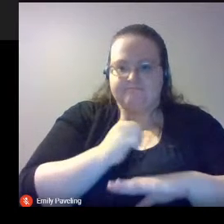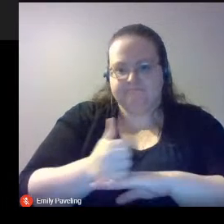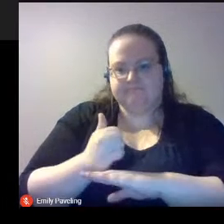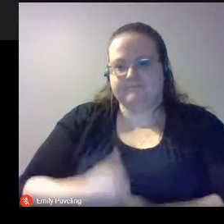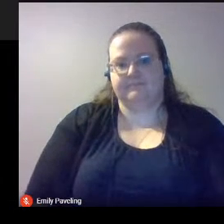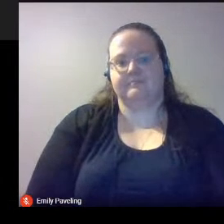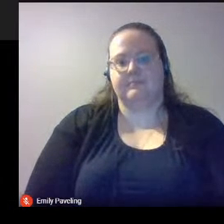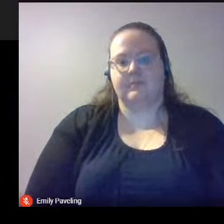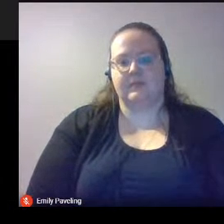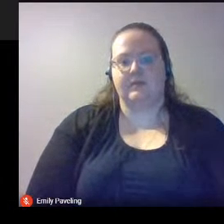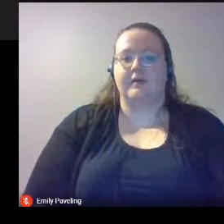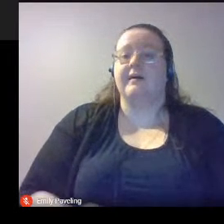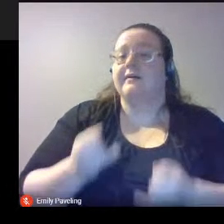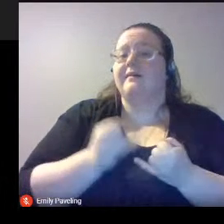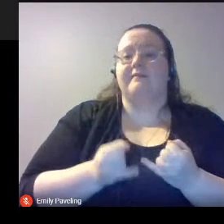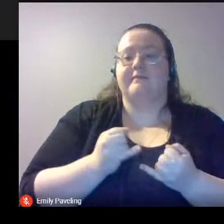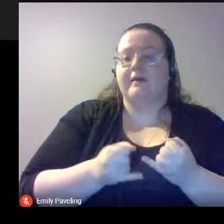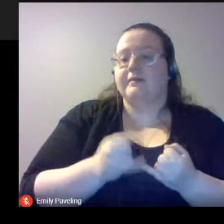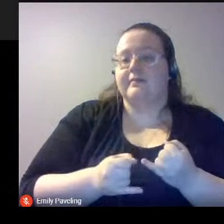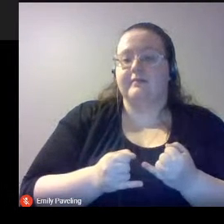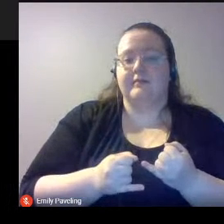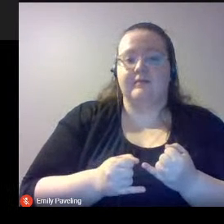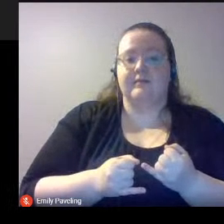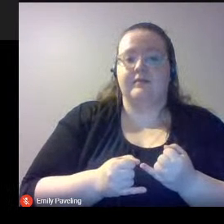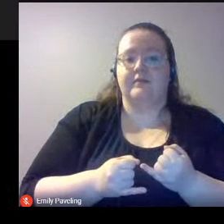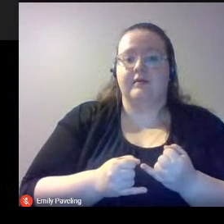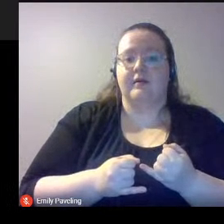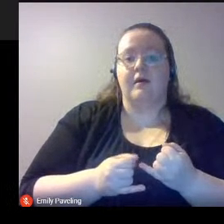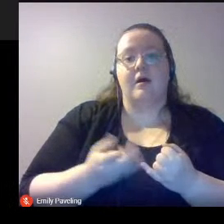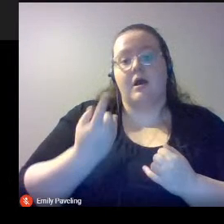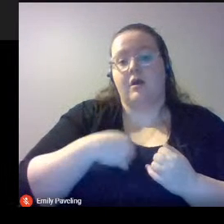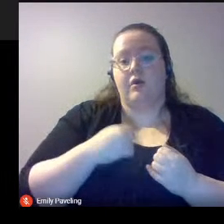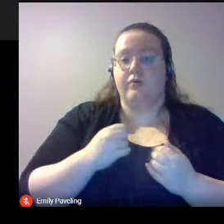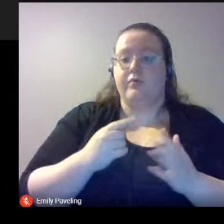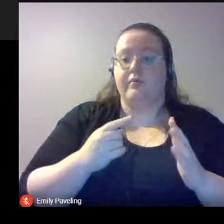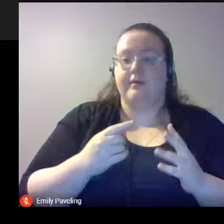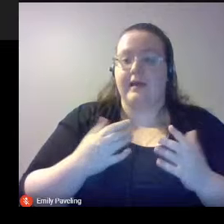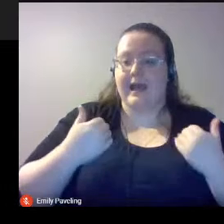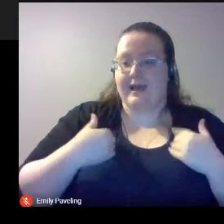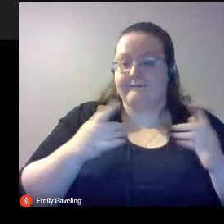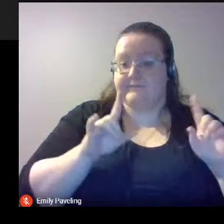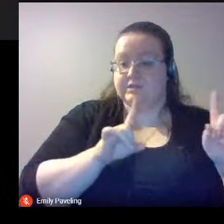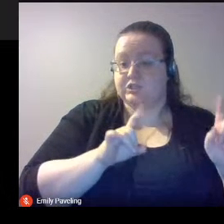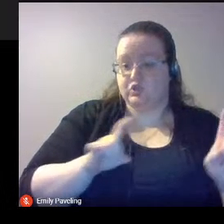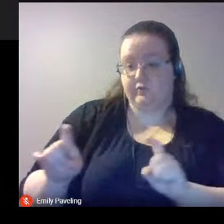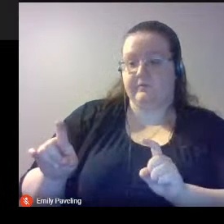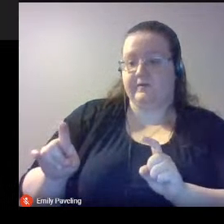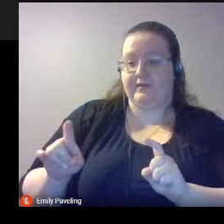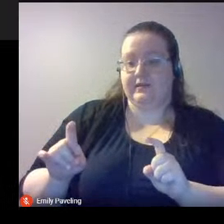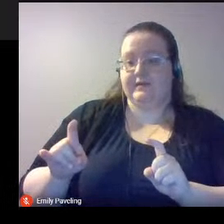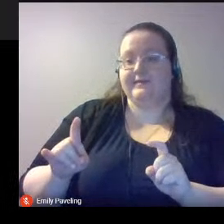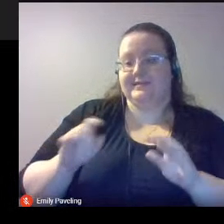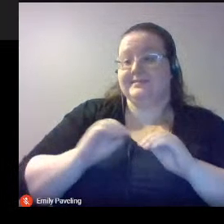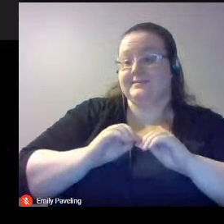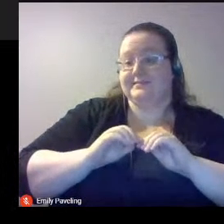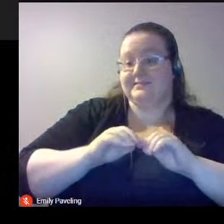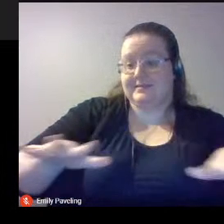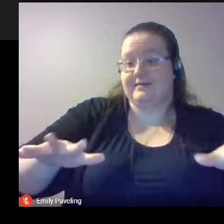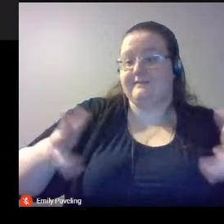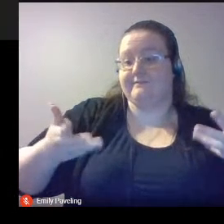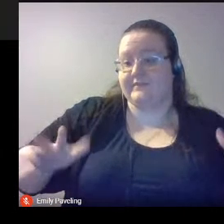And then lastly, I'll just remind folks that we do have an intent to return to school parent survey out right now. The survey